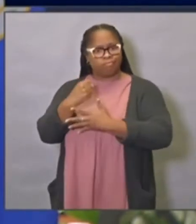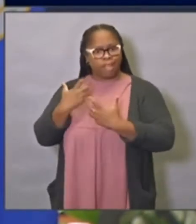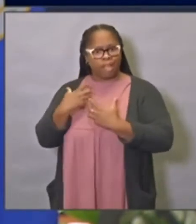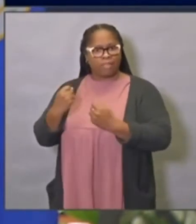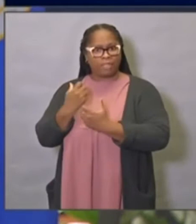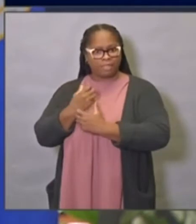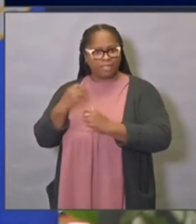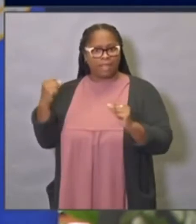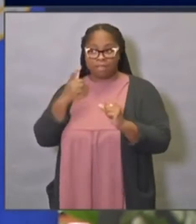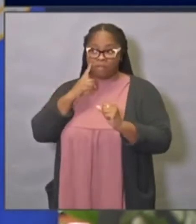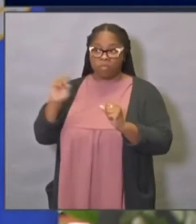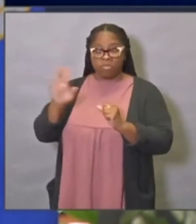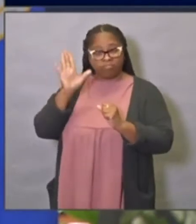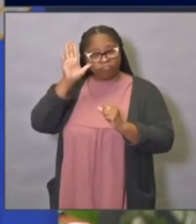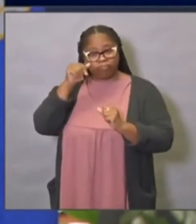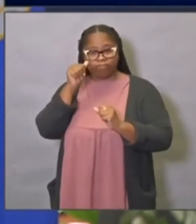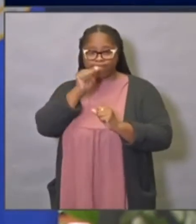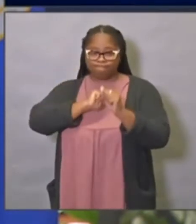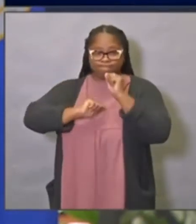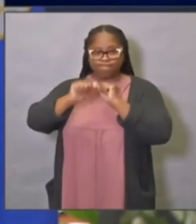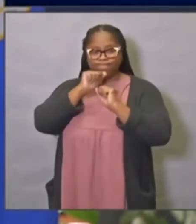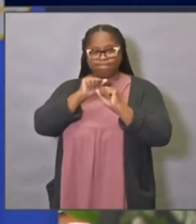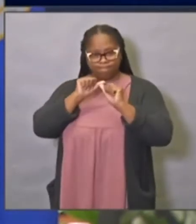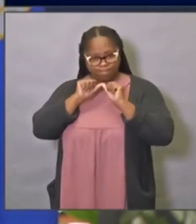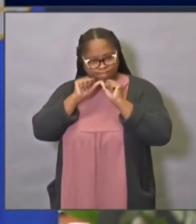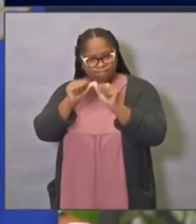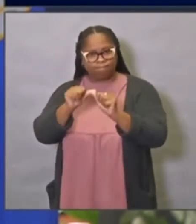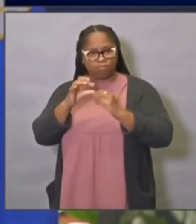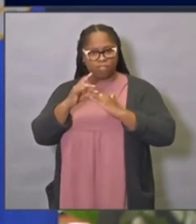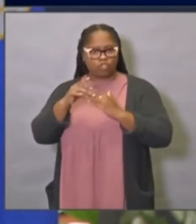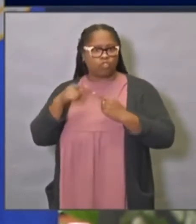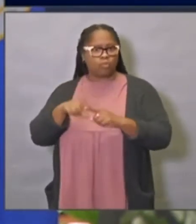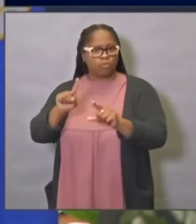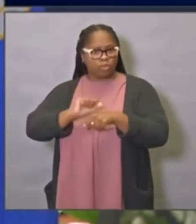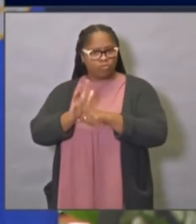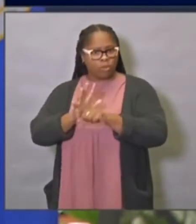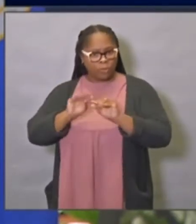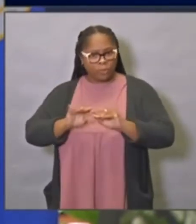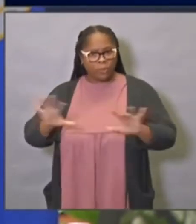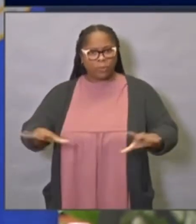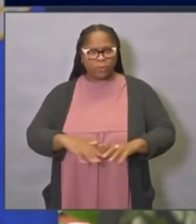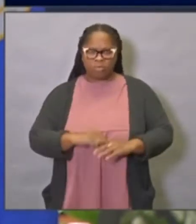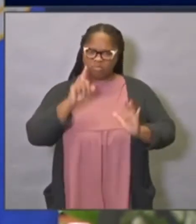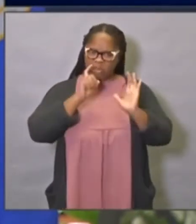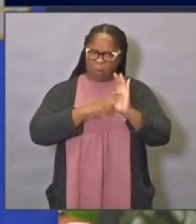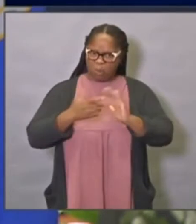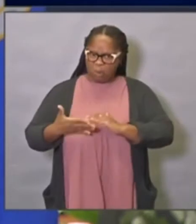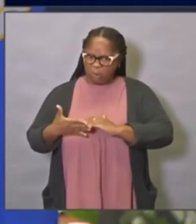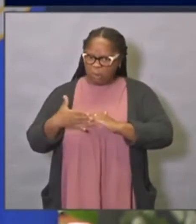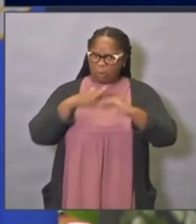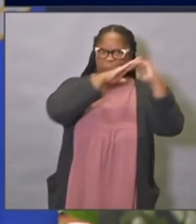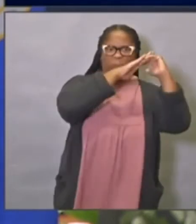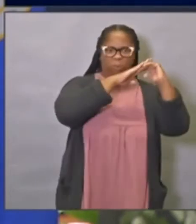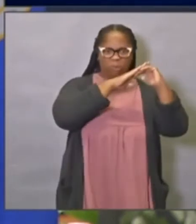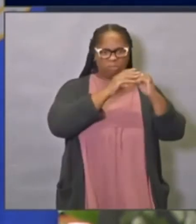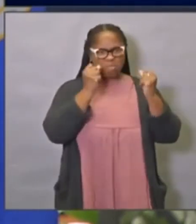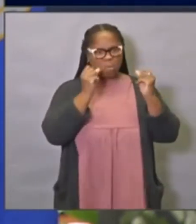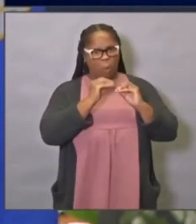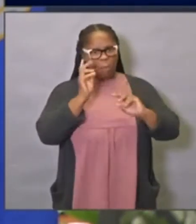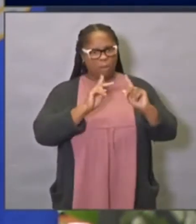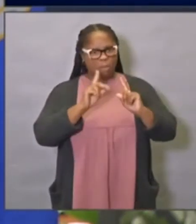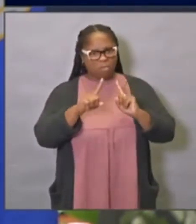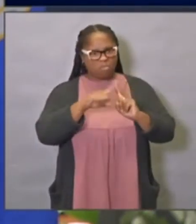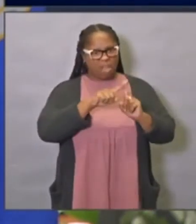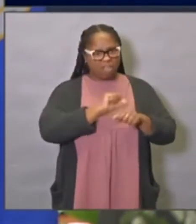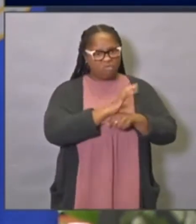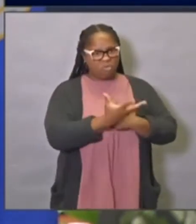and for their tireless leadership throughout this pandemic. In light of the steep increases in cases and hospitalizations,